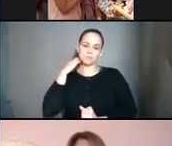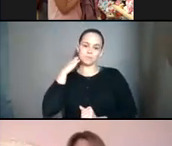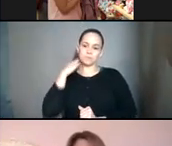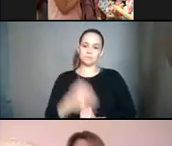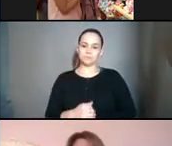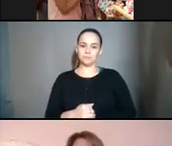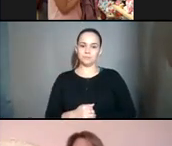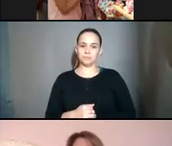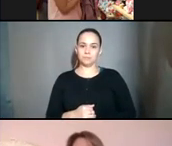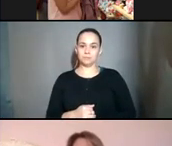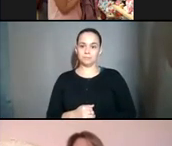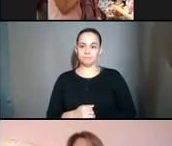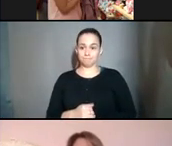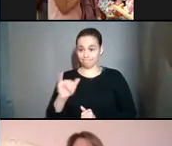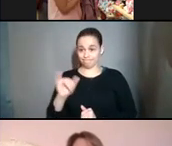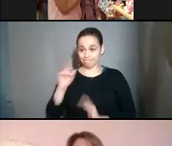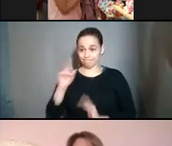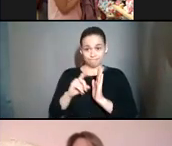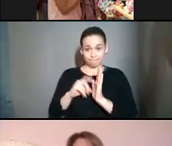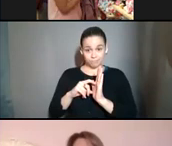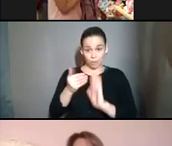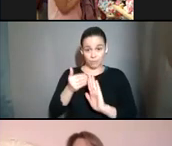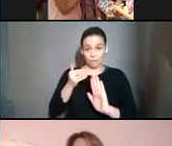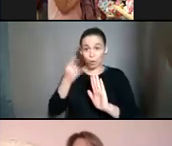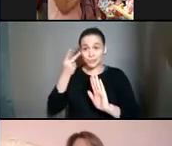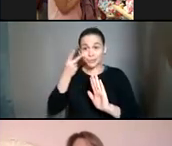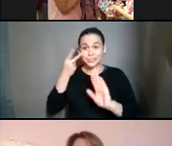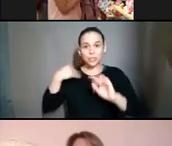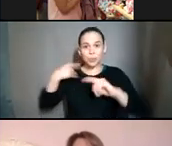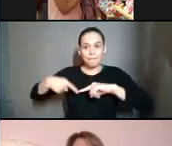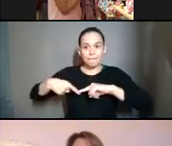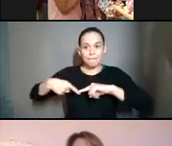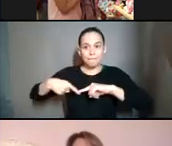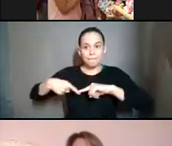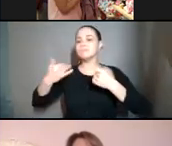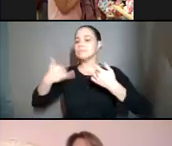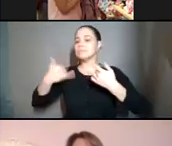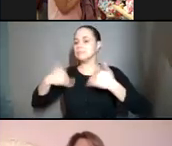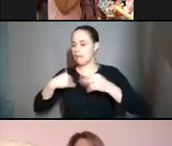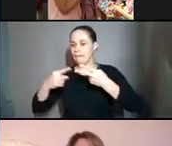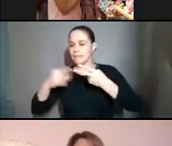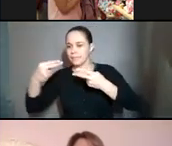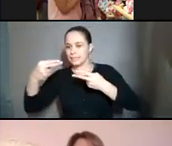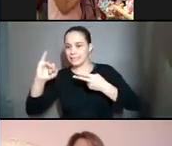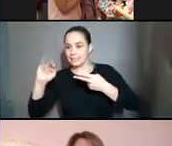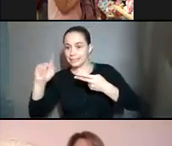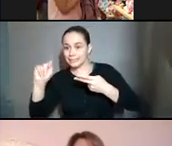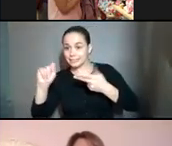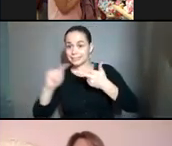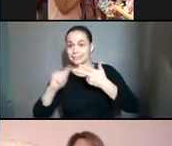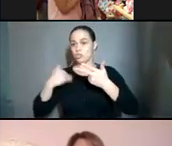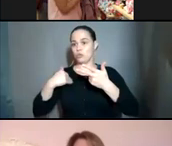As noted earlier, you can see the pause button, the hint button, the X to exit and